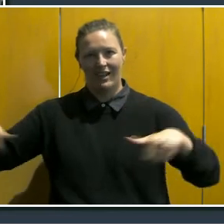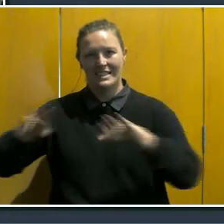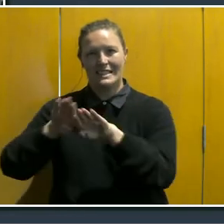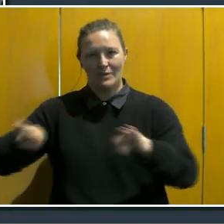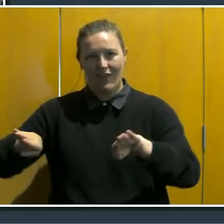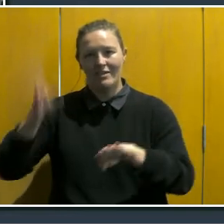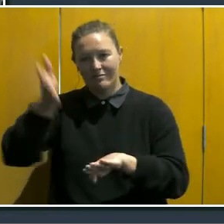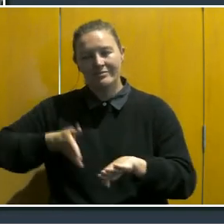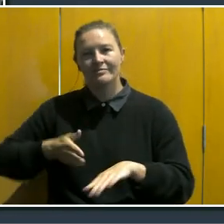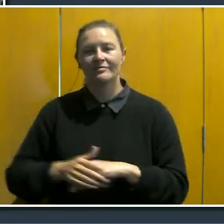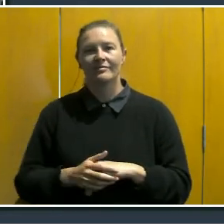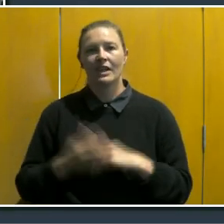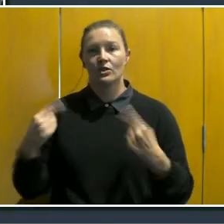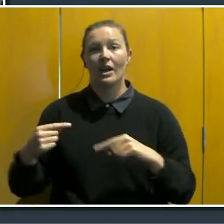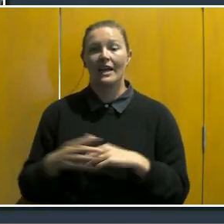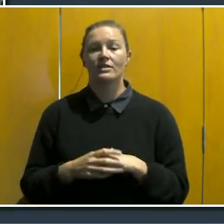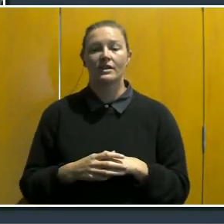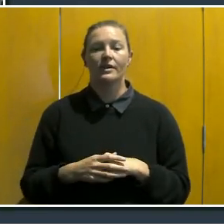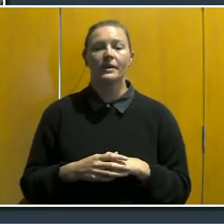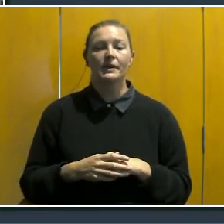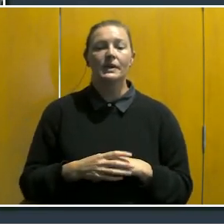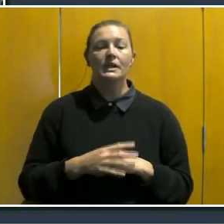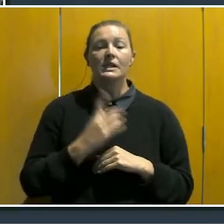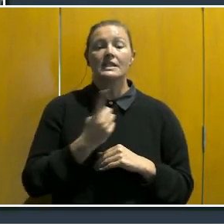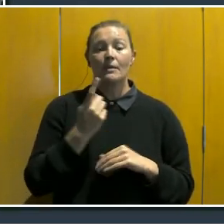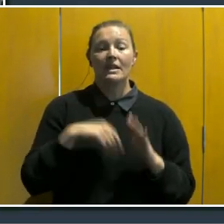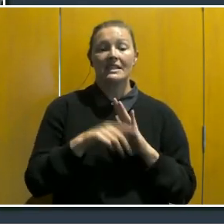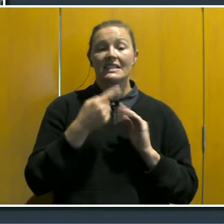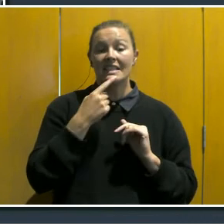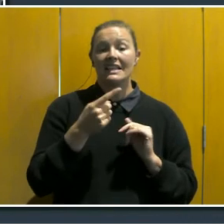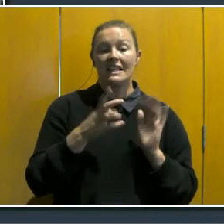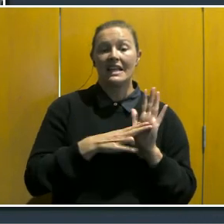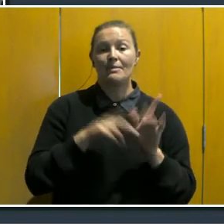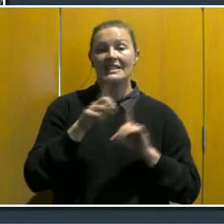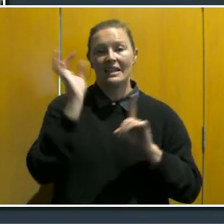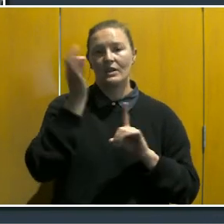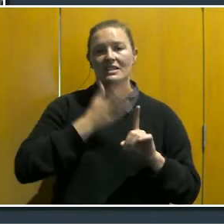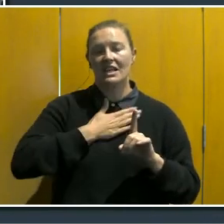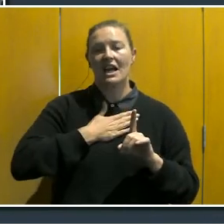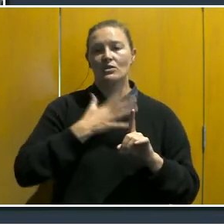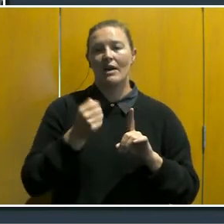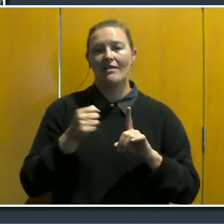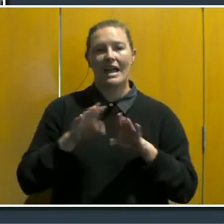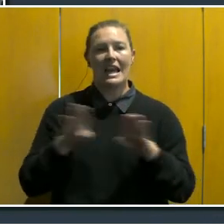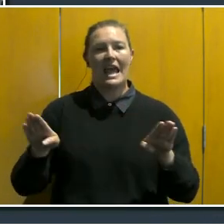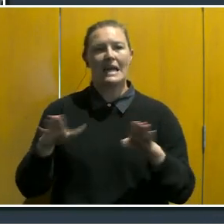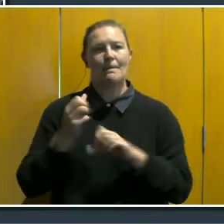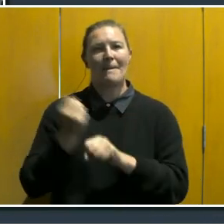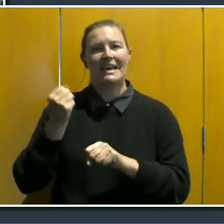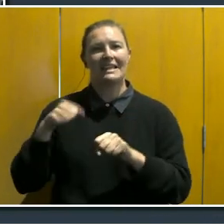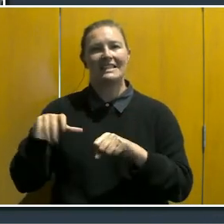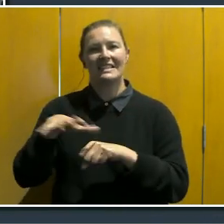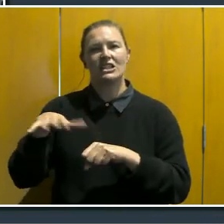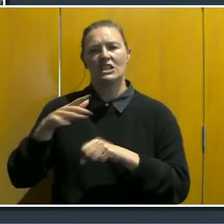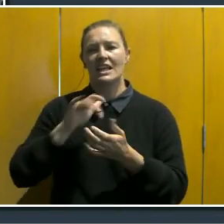Mr. Hiristinksy, at the meeting I attended, stated that Napier City Council did not like land banking of sections in the Bayview area, and that